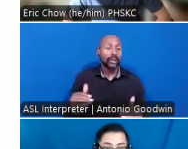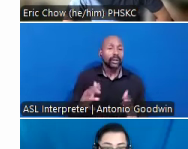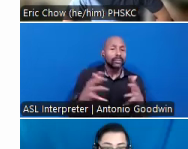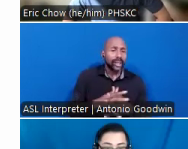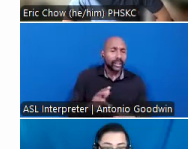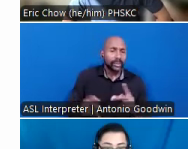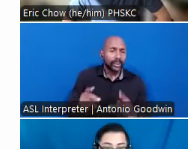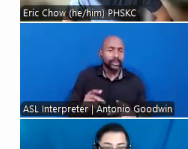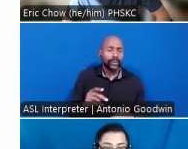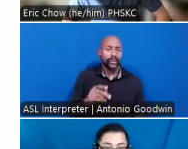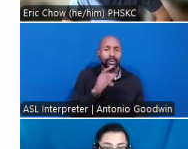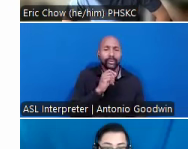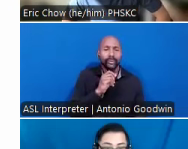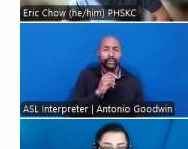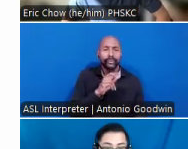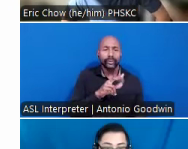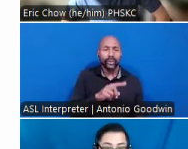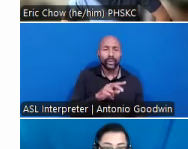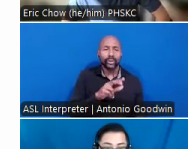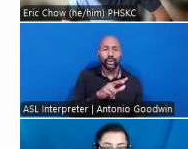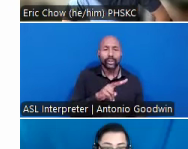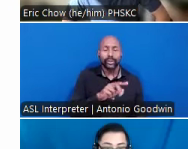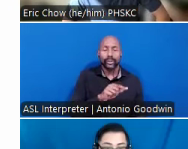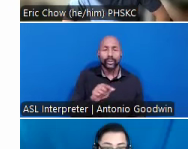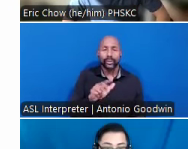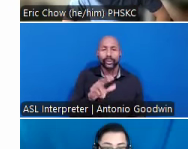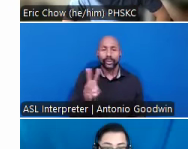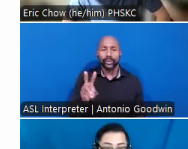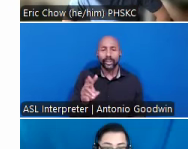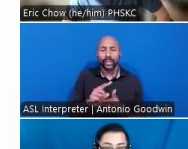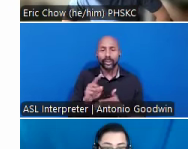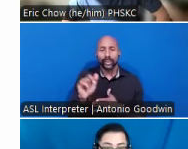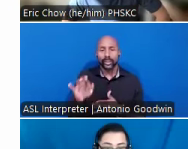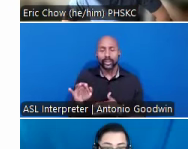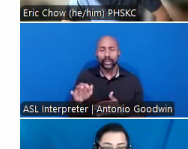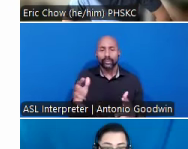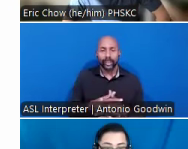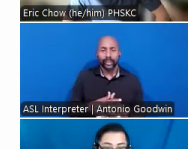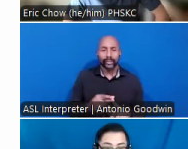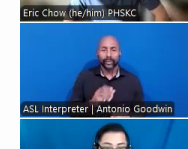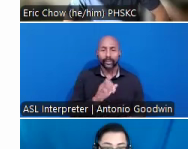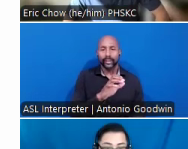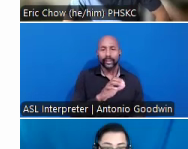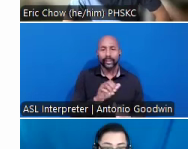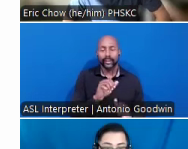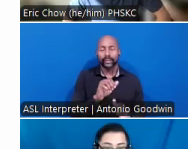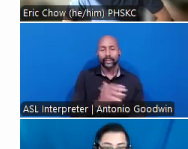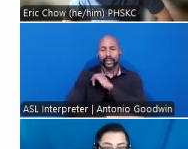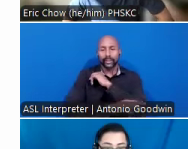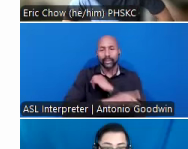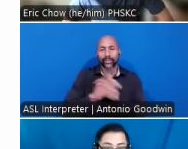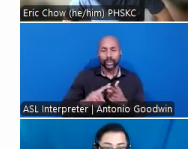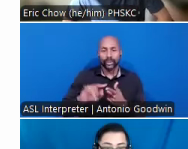of pregnancy during the respiratory illness season from September through January. And contrary to